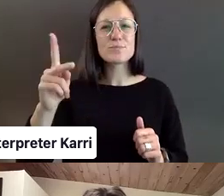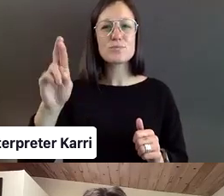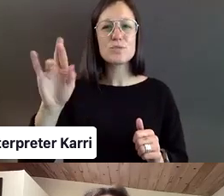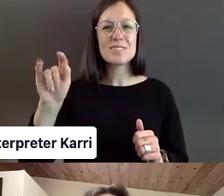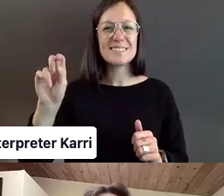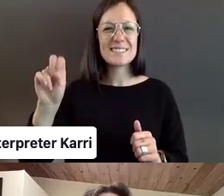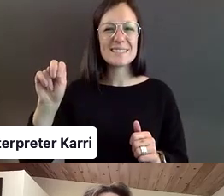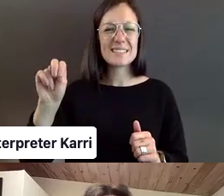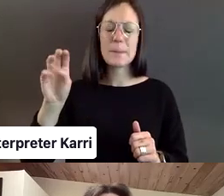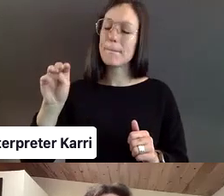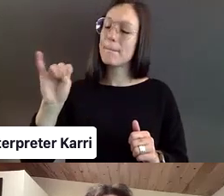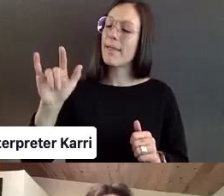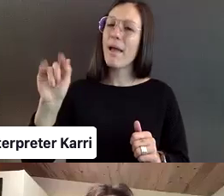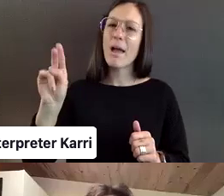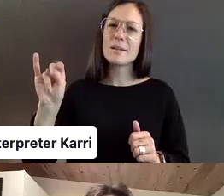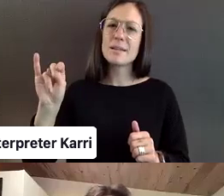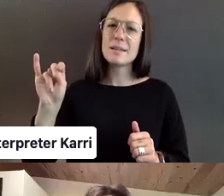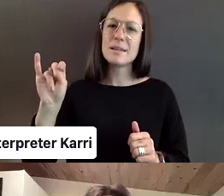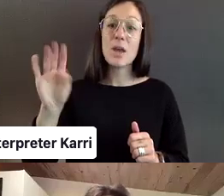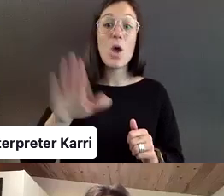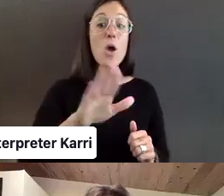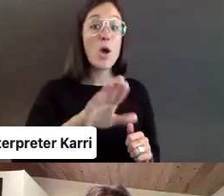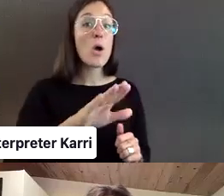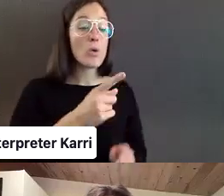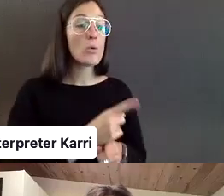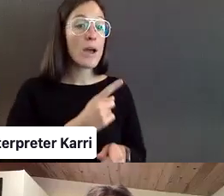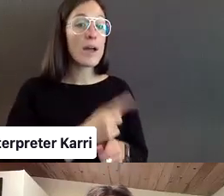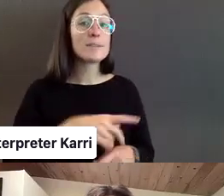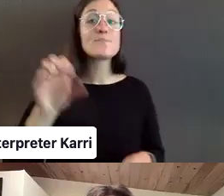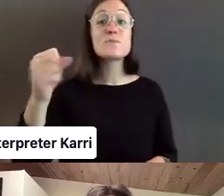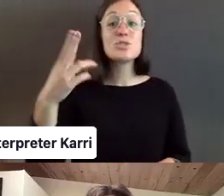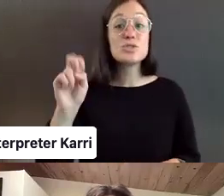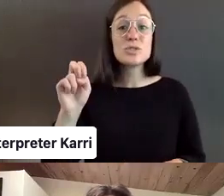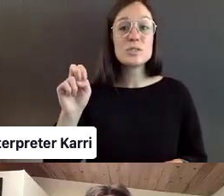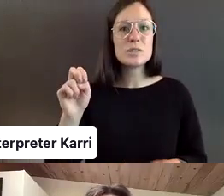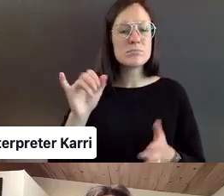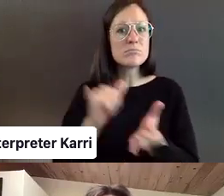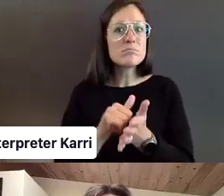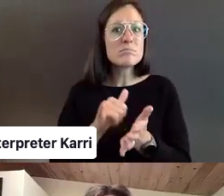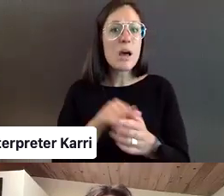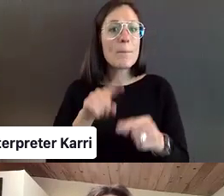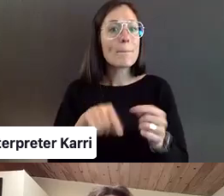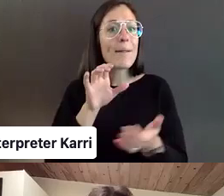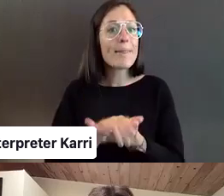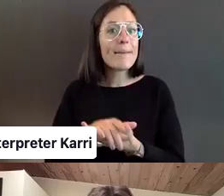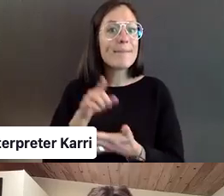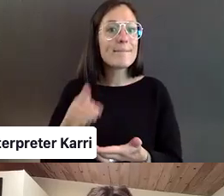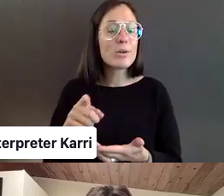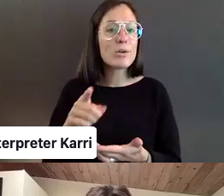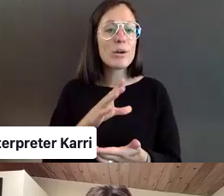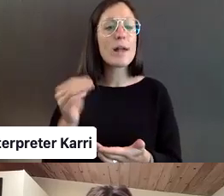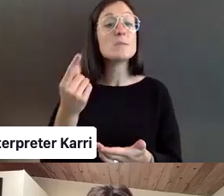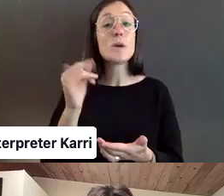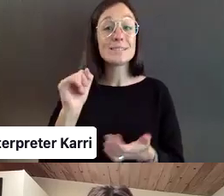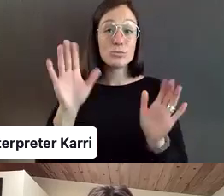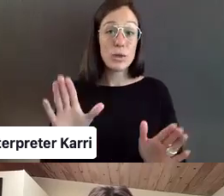Kristen Milioti. Oh yeah. Mm-hmm. She is unbelievable. And what is great,